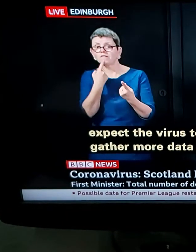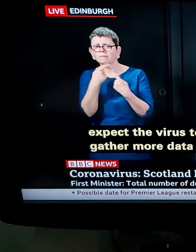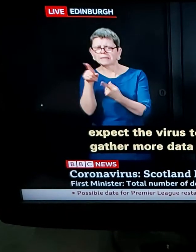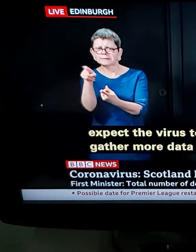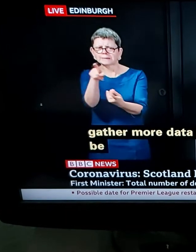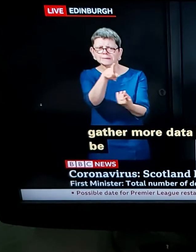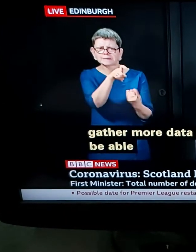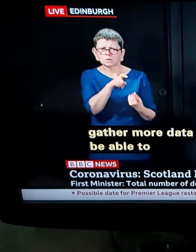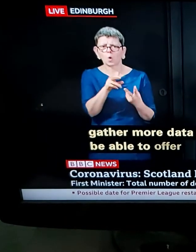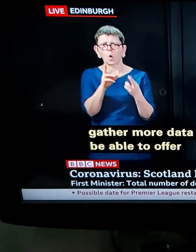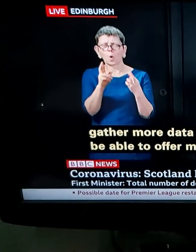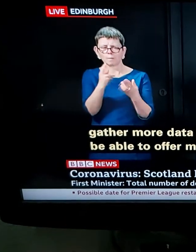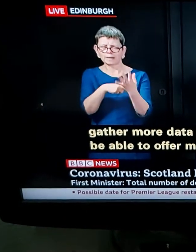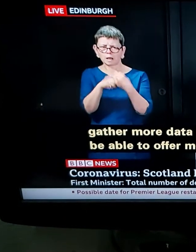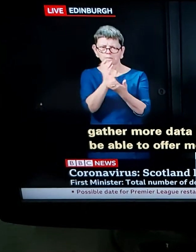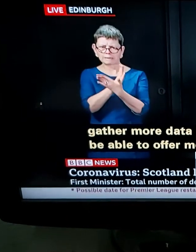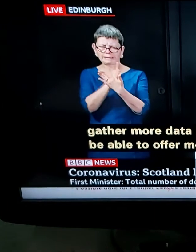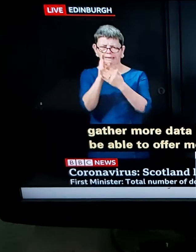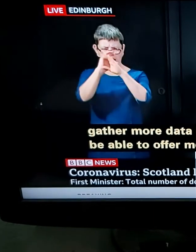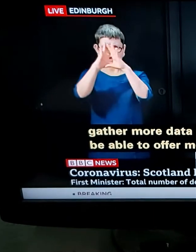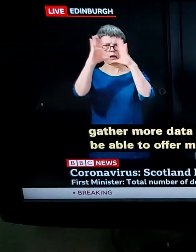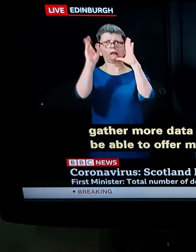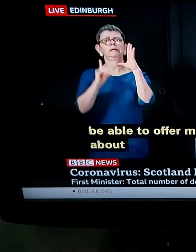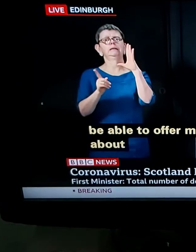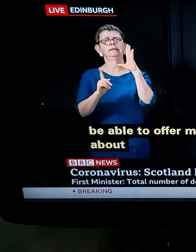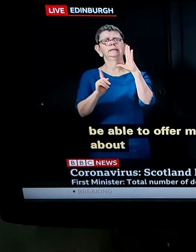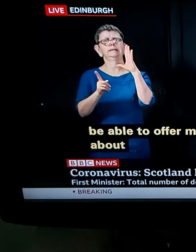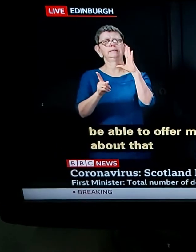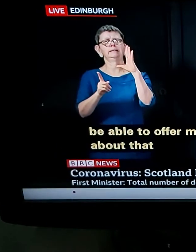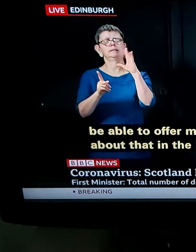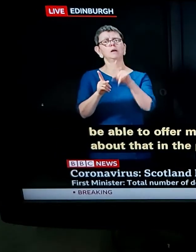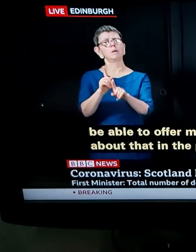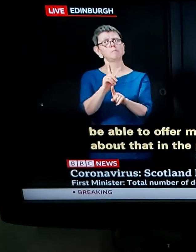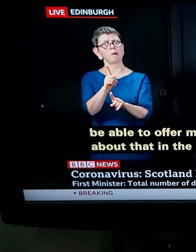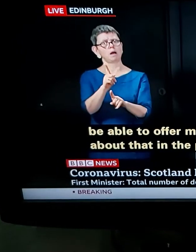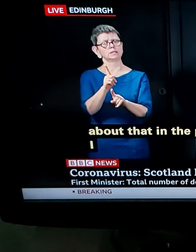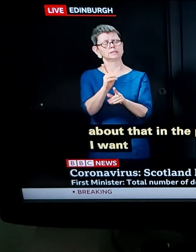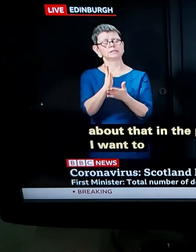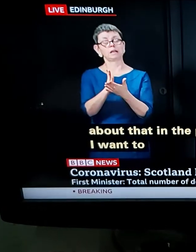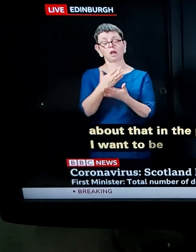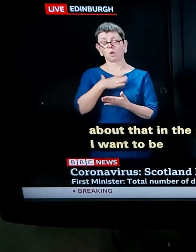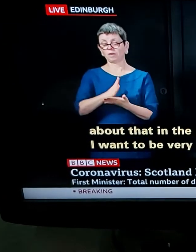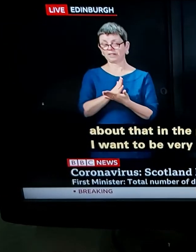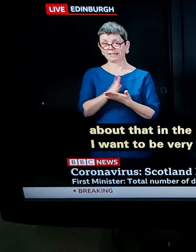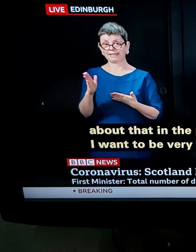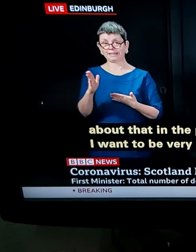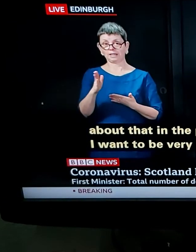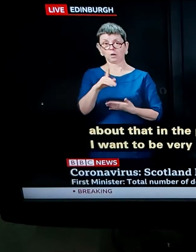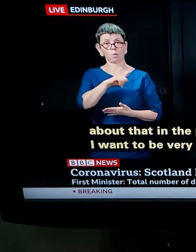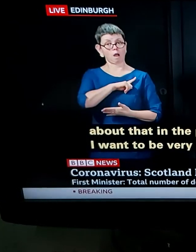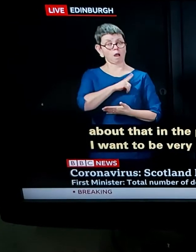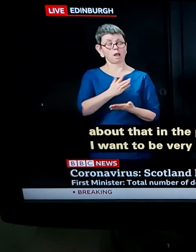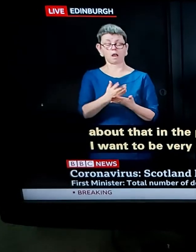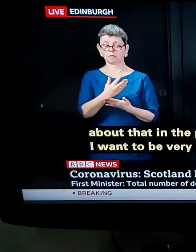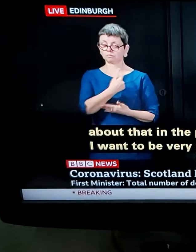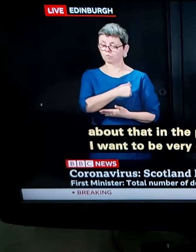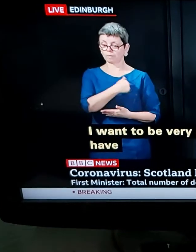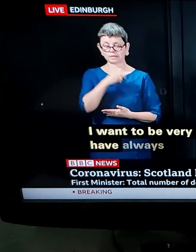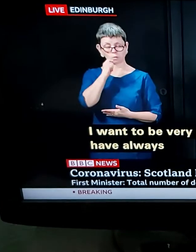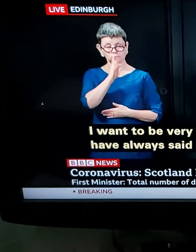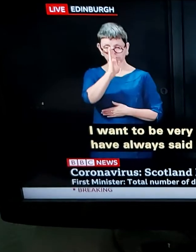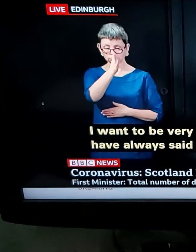certainty about that in the period ahead. But I want to be very clear, because I've always said I will be straight with people in these